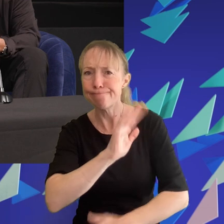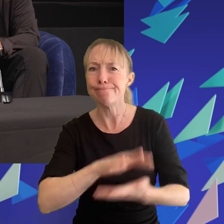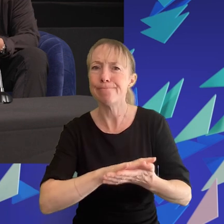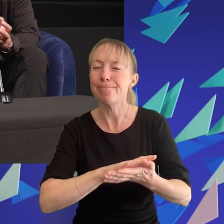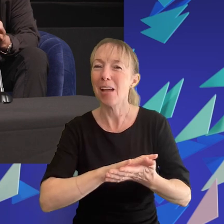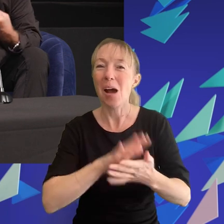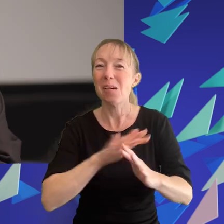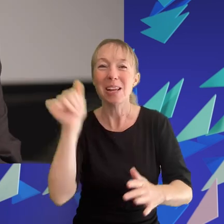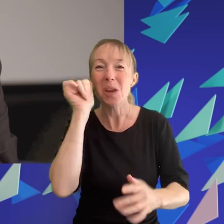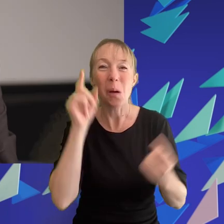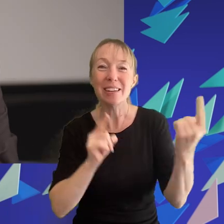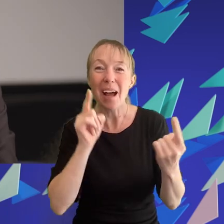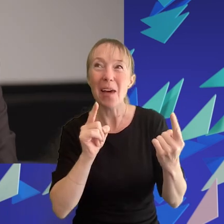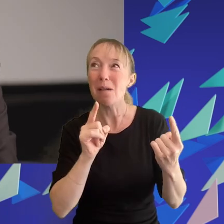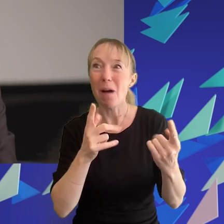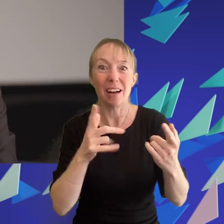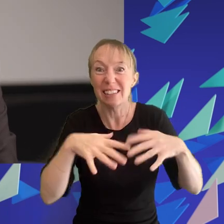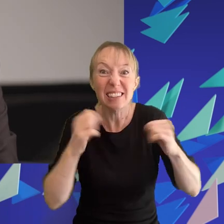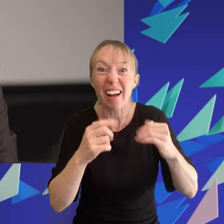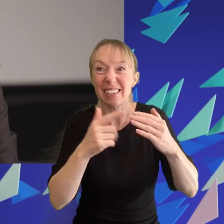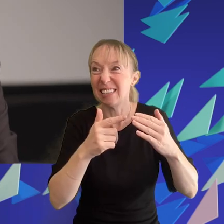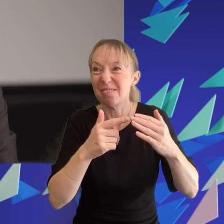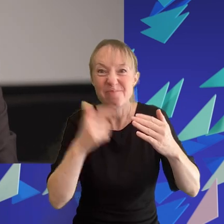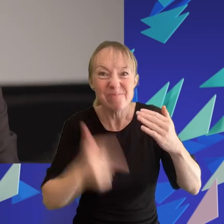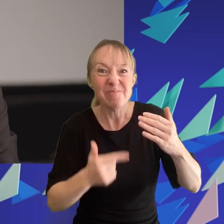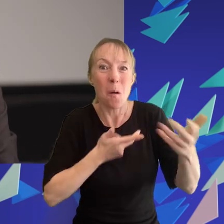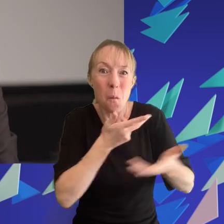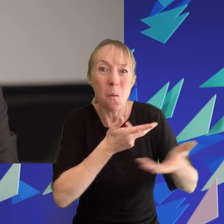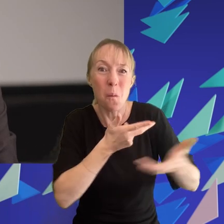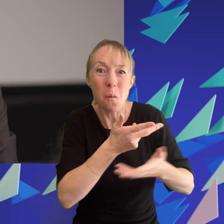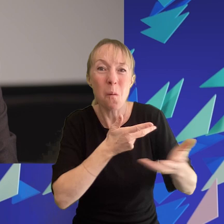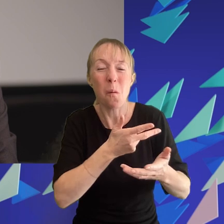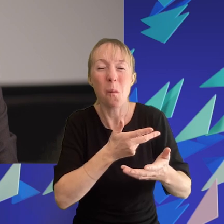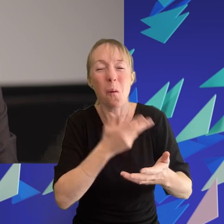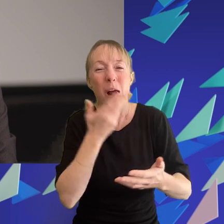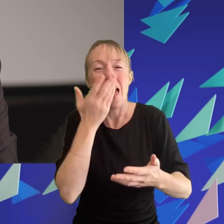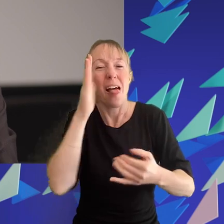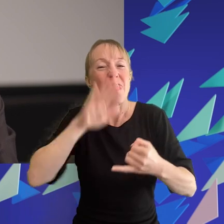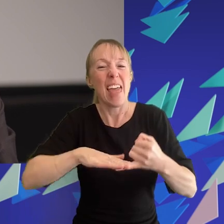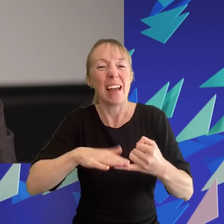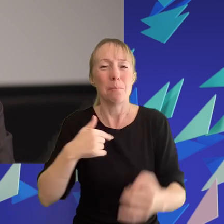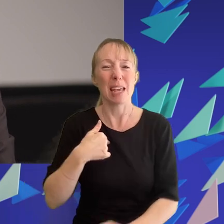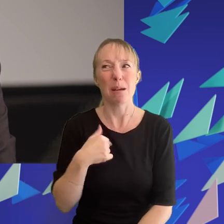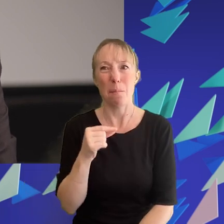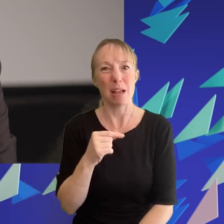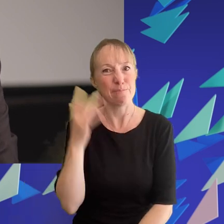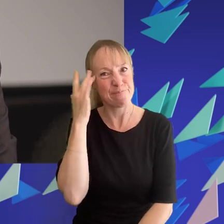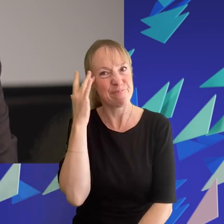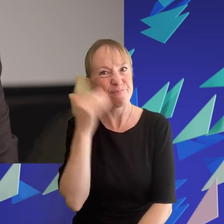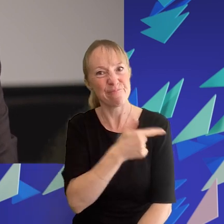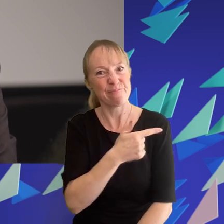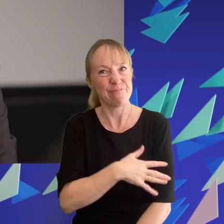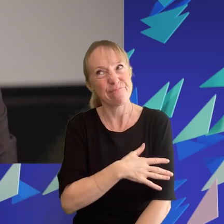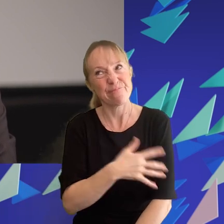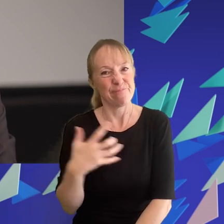knowing ourselves, we were already in a very intense kind of thing. And then at the end, I was a little bit irritated by his certainty. And I said, okay, if you are so certain,